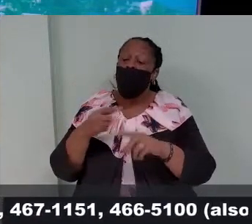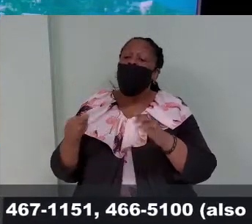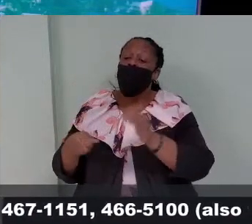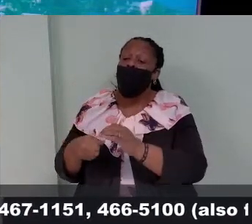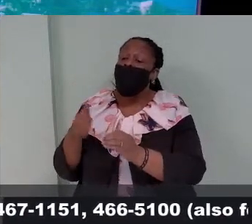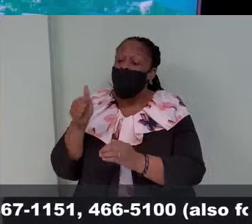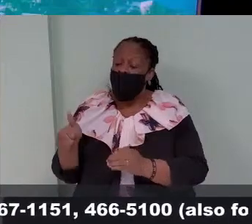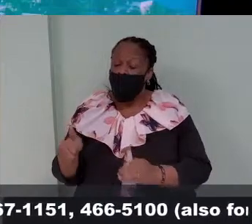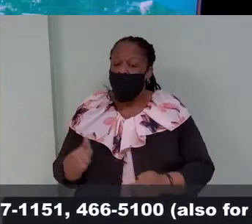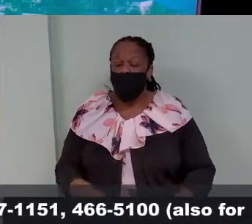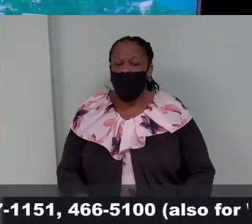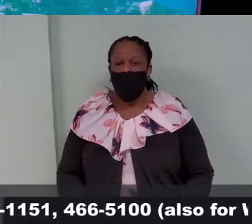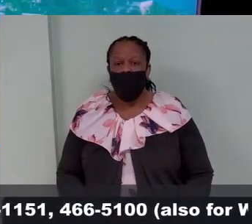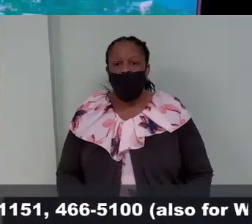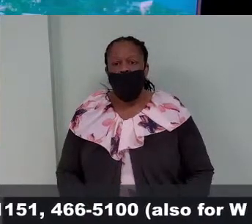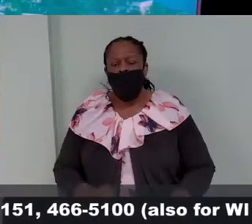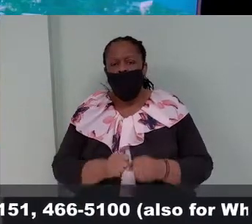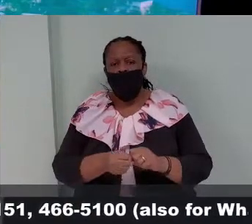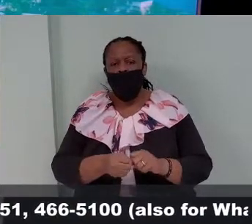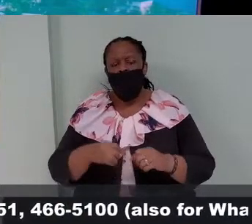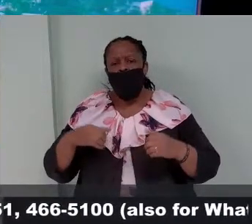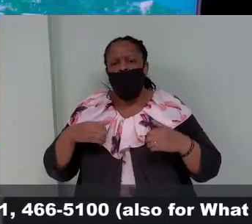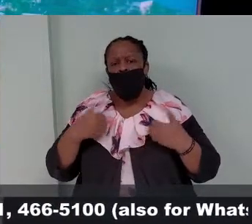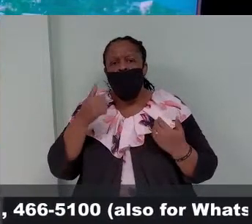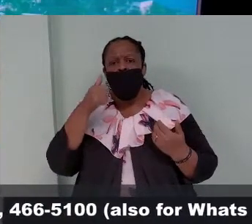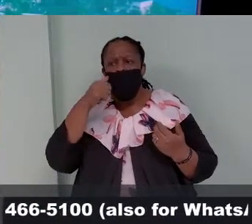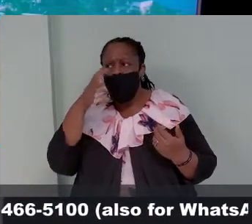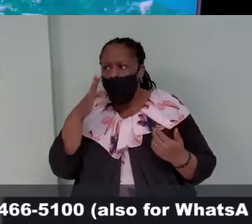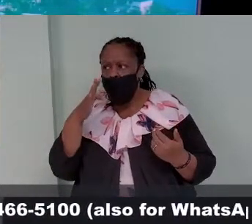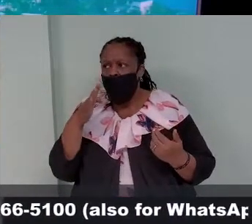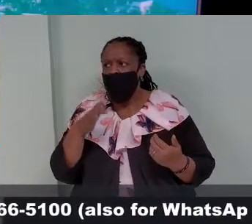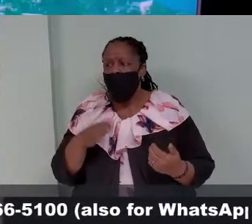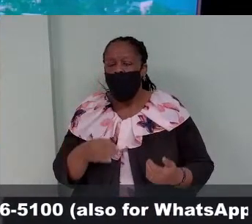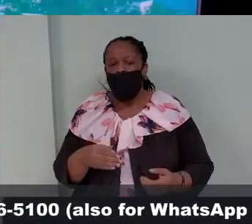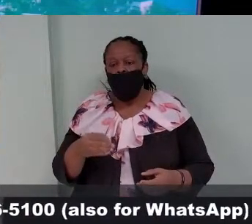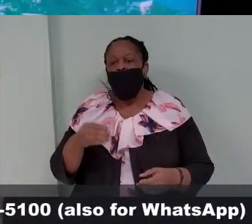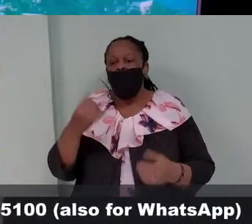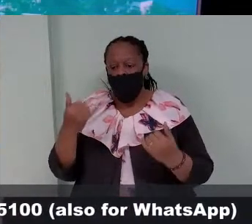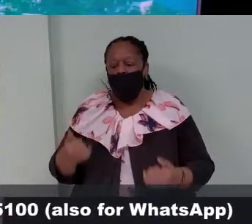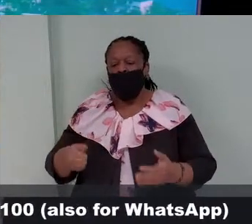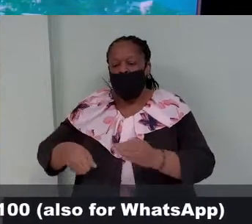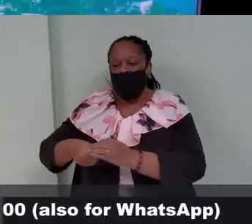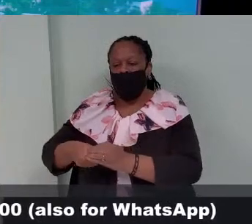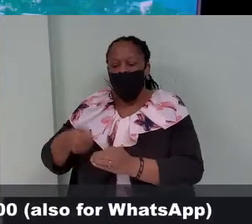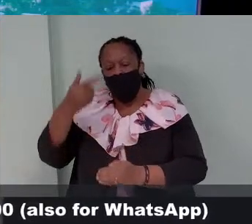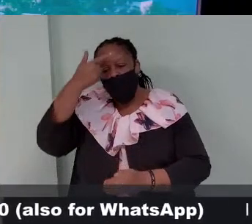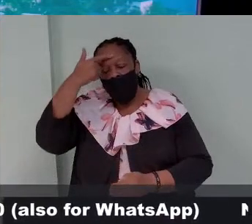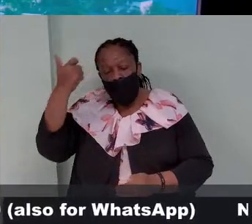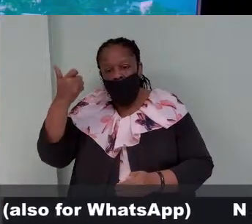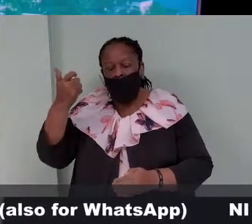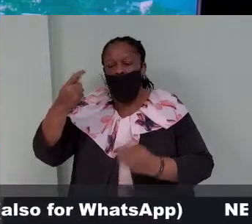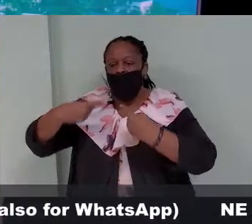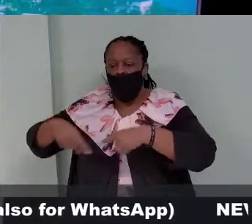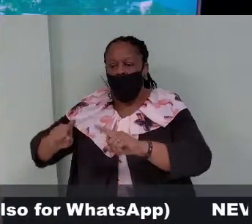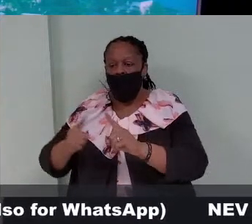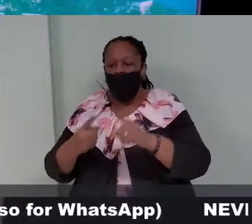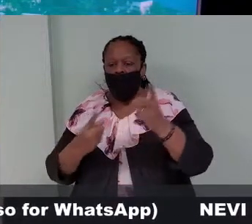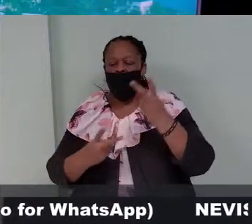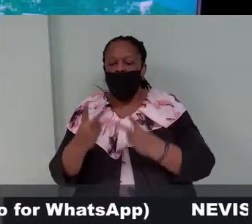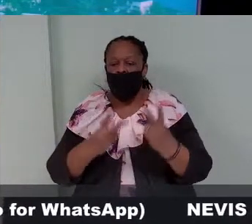the interests of public health. She is now at another designated quarantine site for 14 days at her